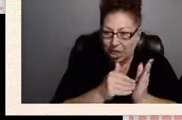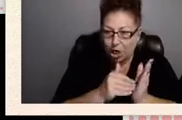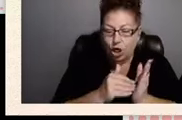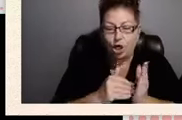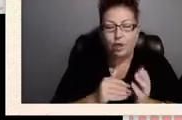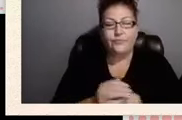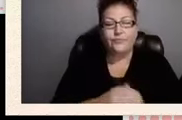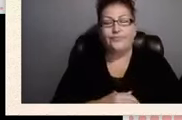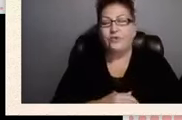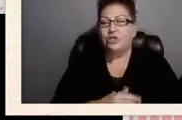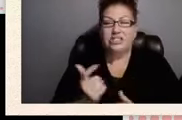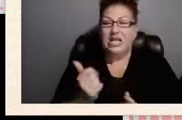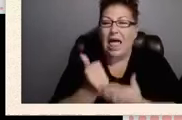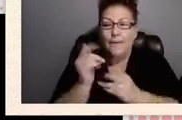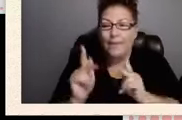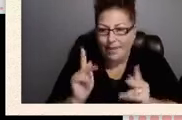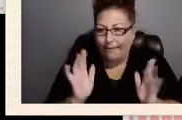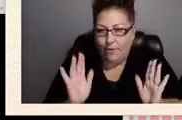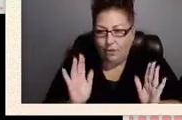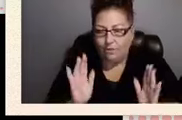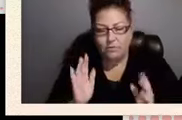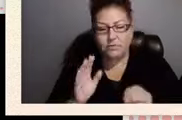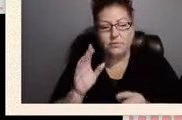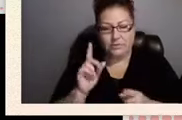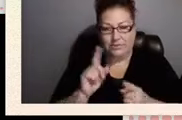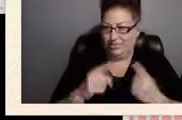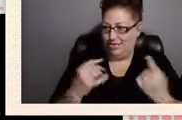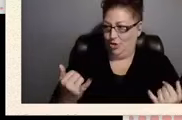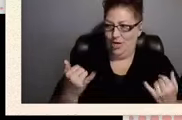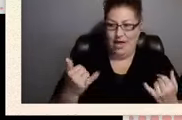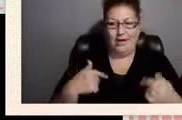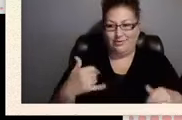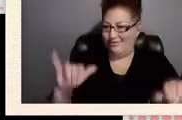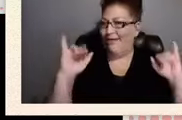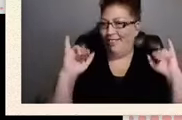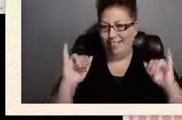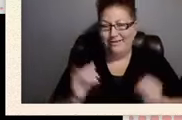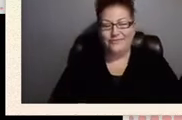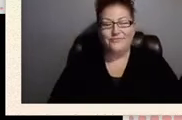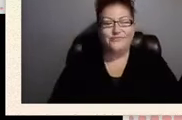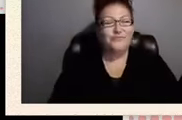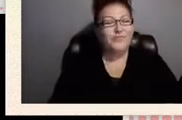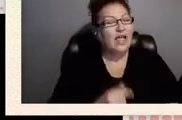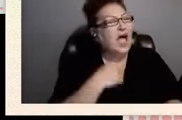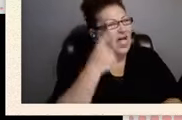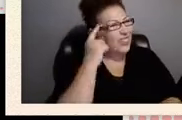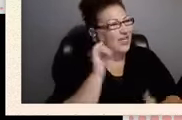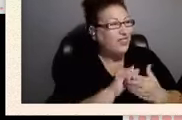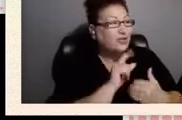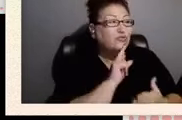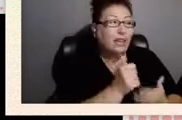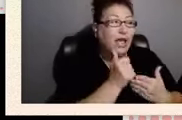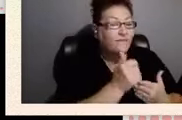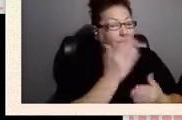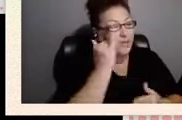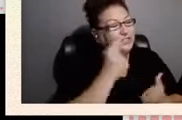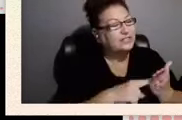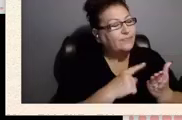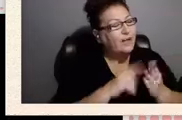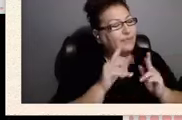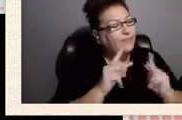just helping people until this very day. So I think that that's really helpful because sometimes people tend to